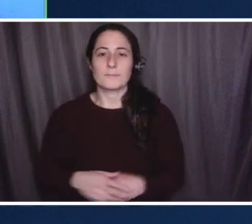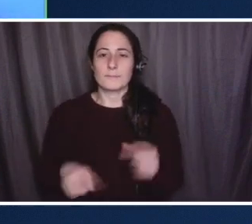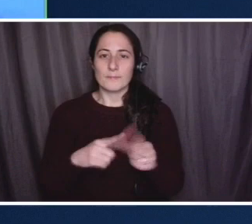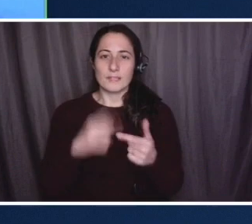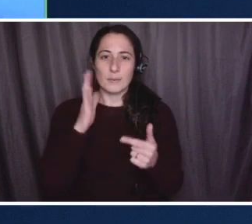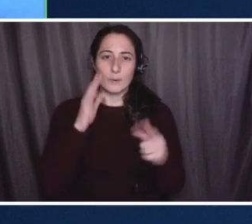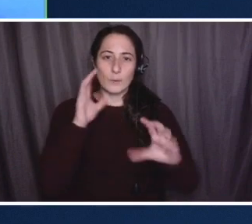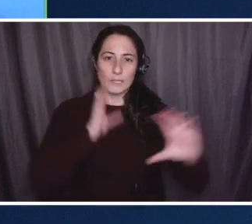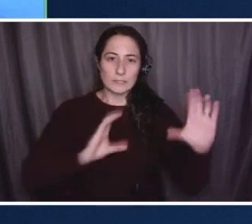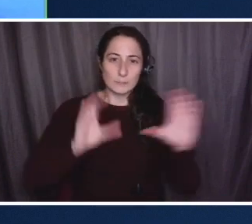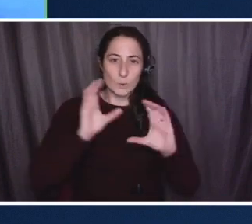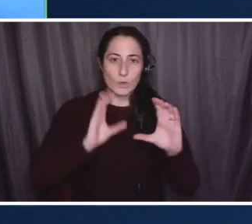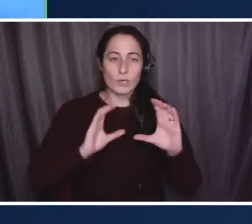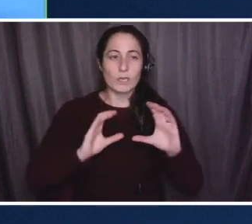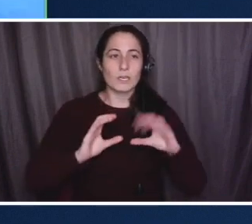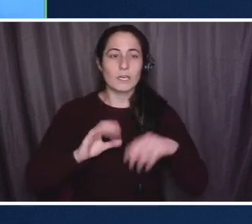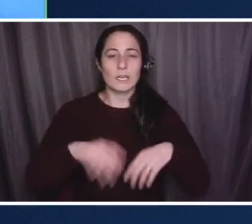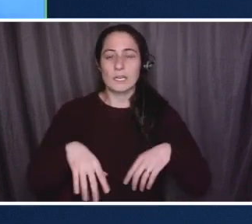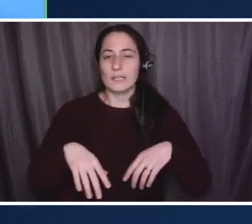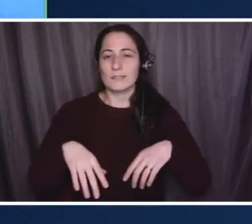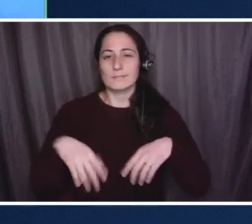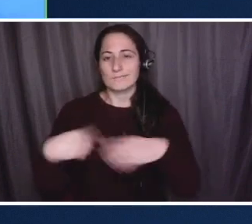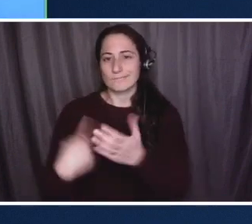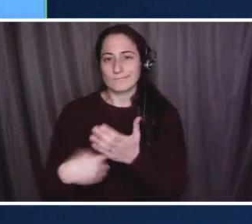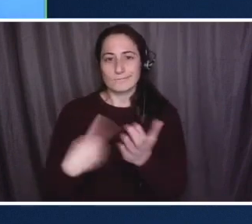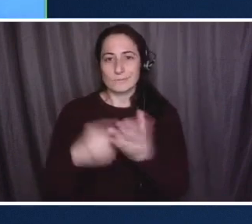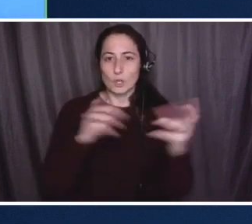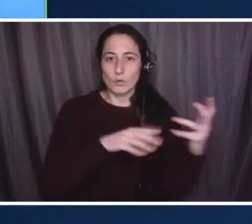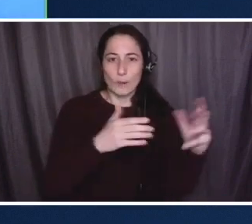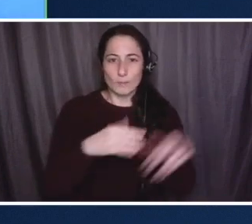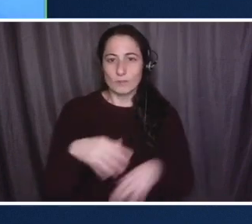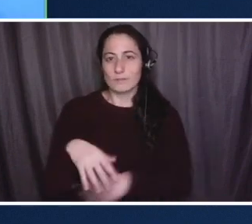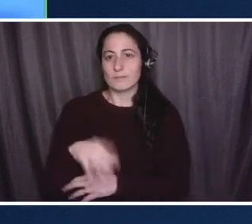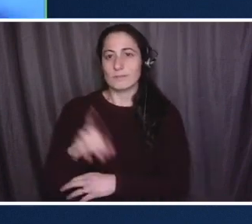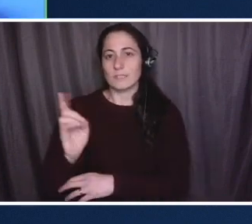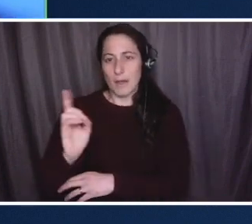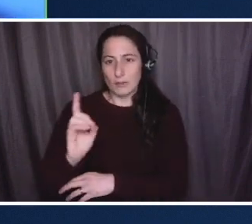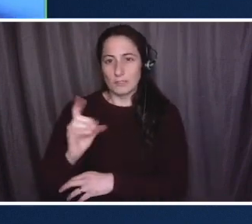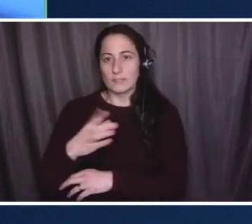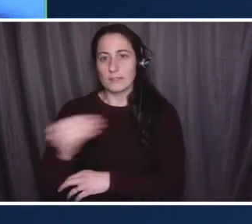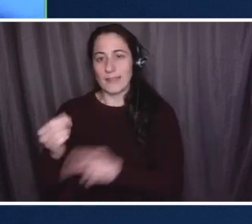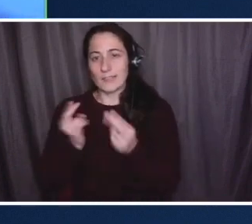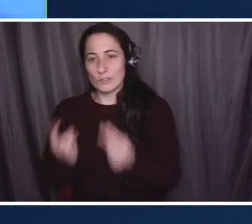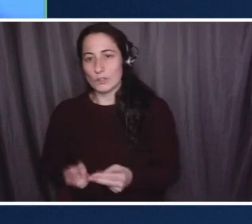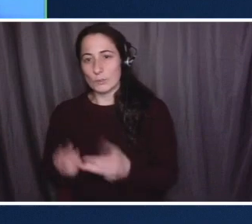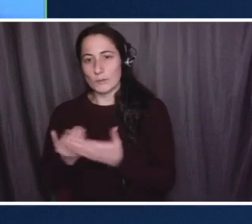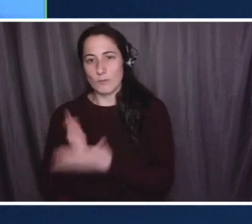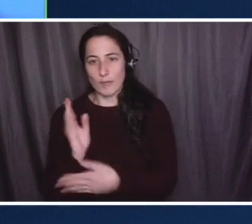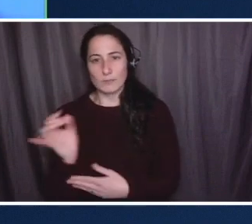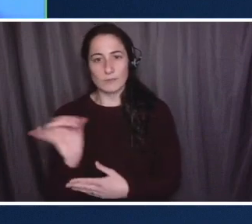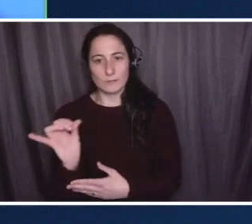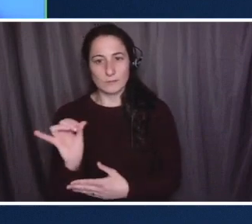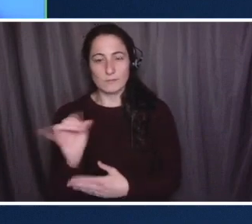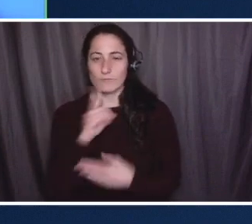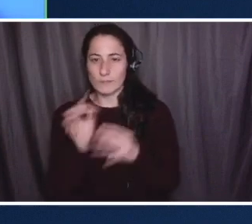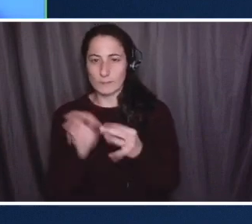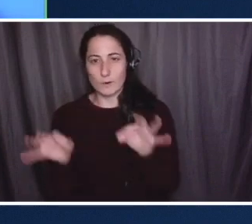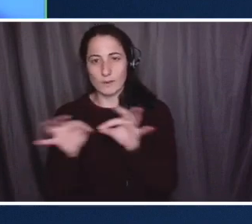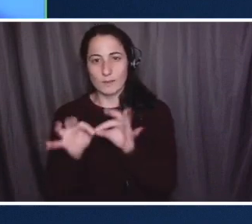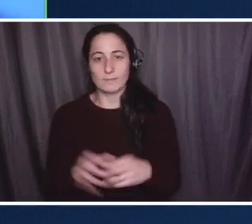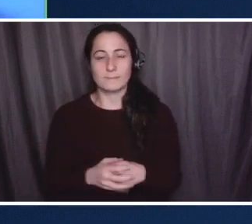linkages between corruption, democracy, of course, but also human rights, very importantly, and